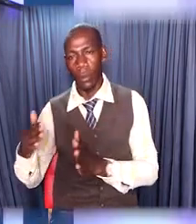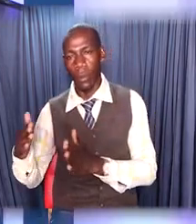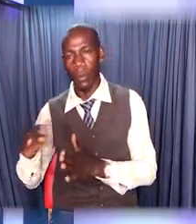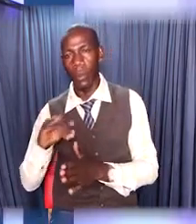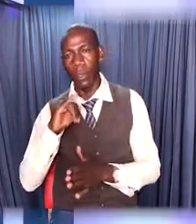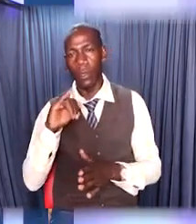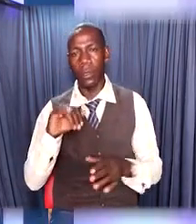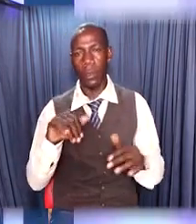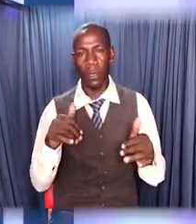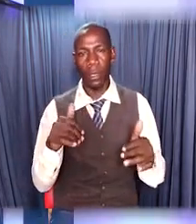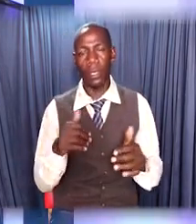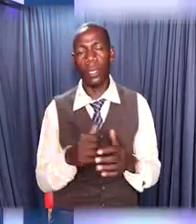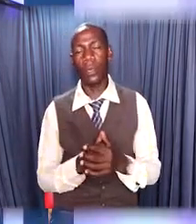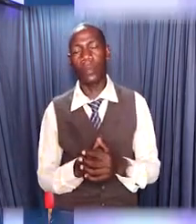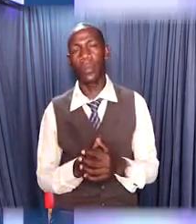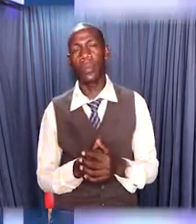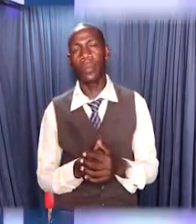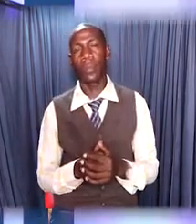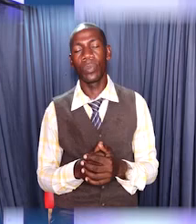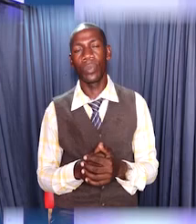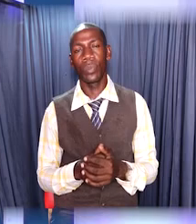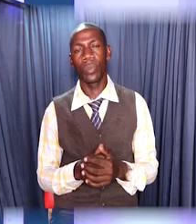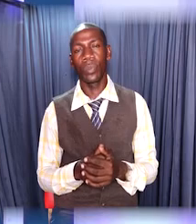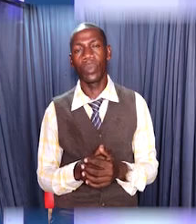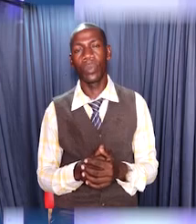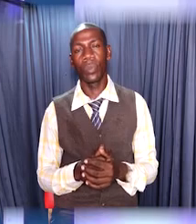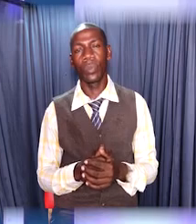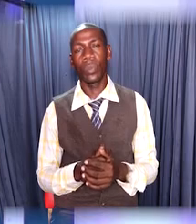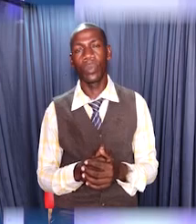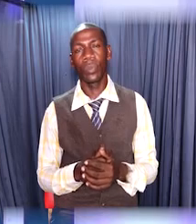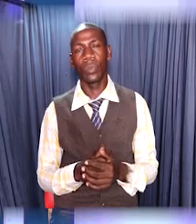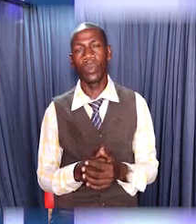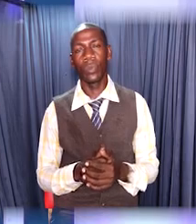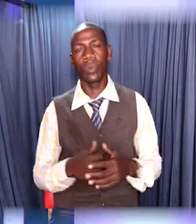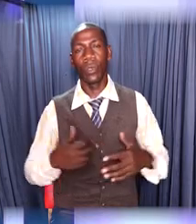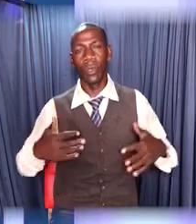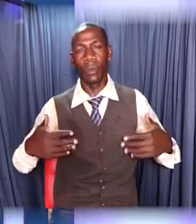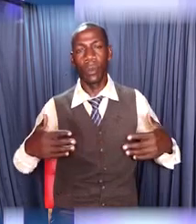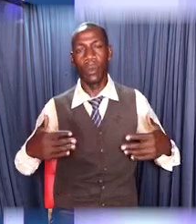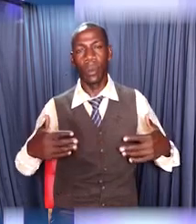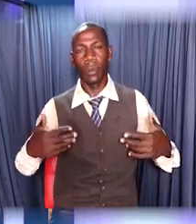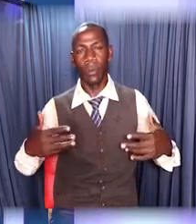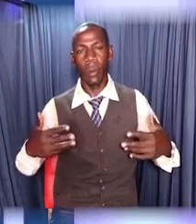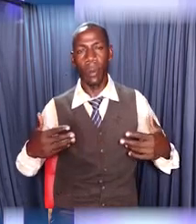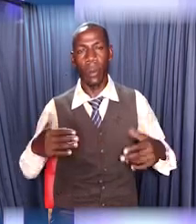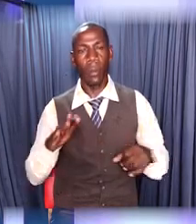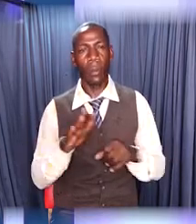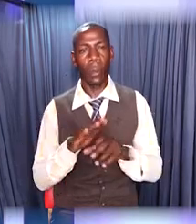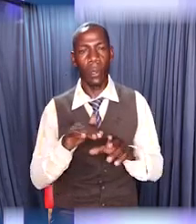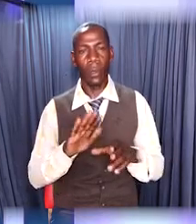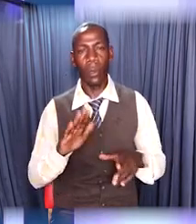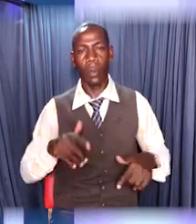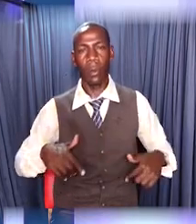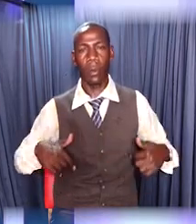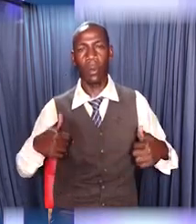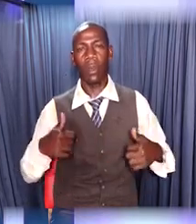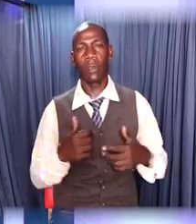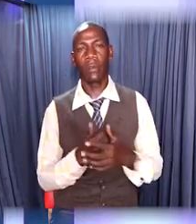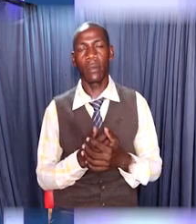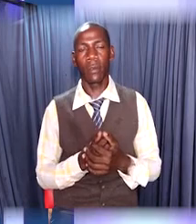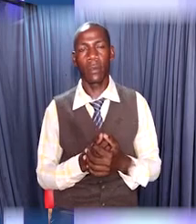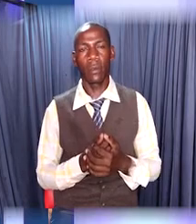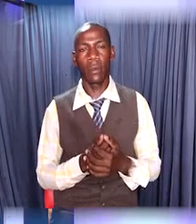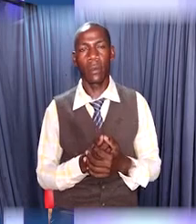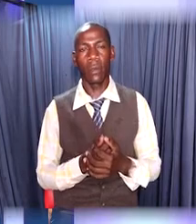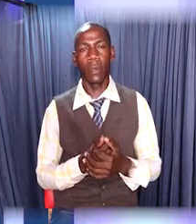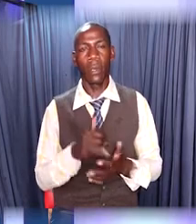umeipanga imekuwa sawa. All your plans are directed. Ni furaha kila pembe ya maisha yako. It's joy in all ends of your